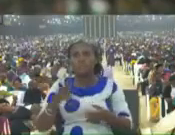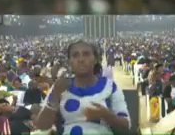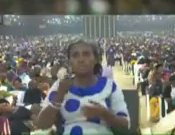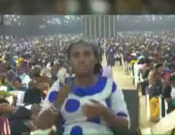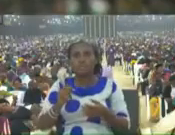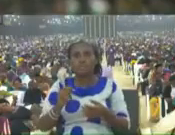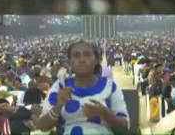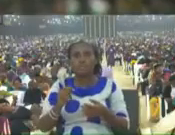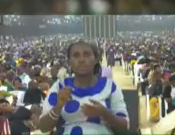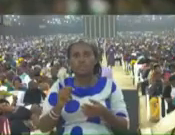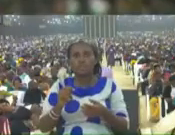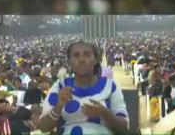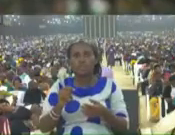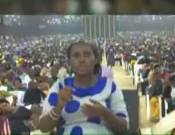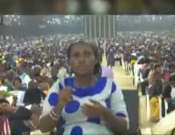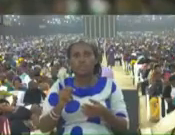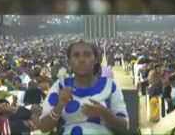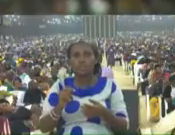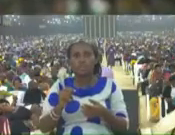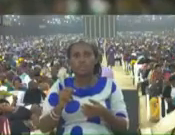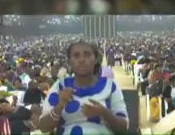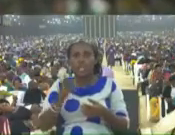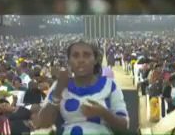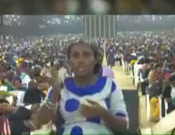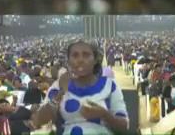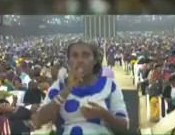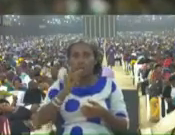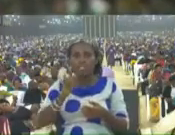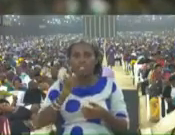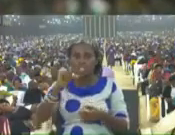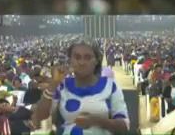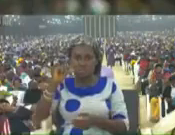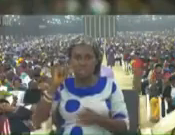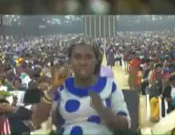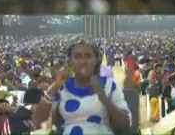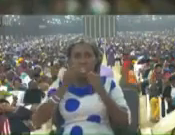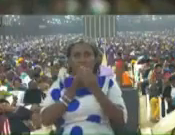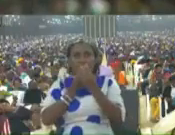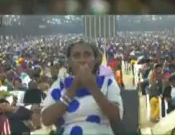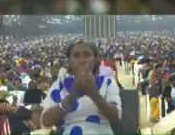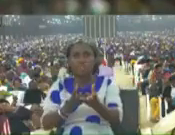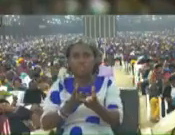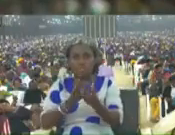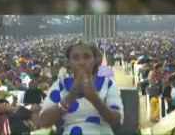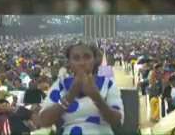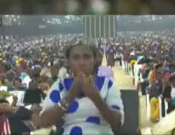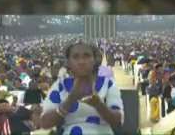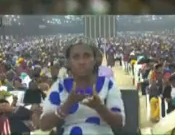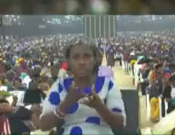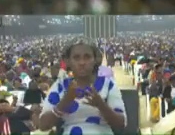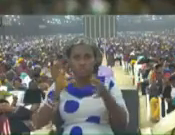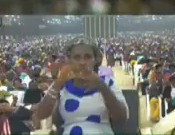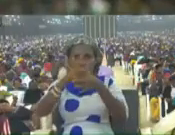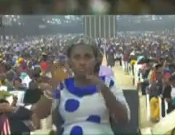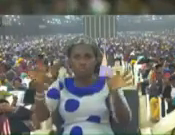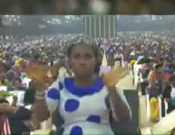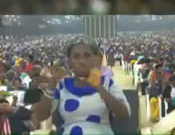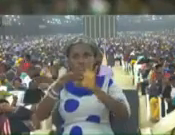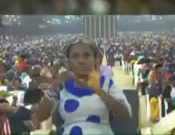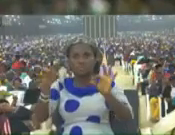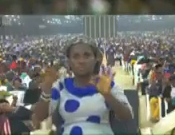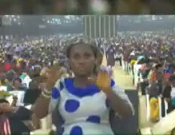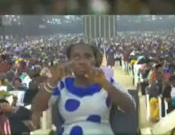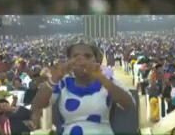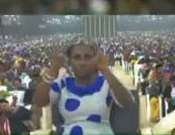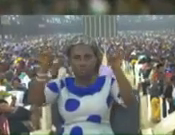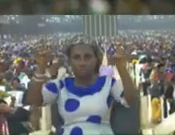there is a little information that they will put on the screen for you. By the grace of God,